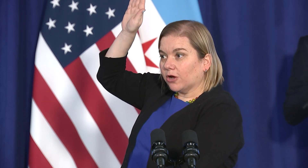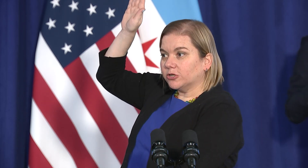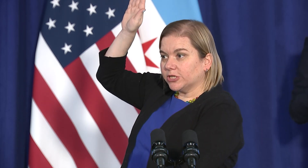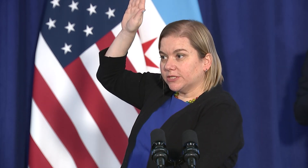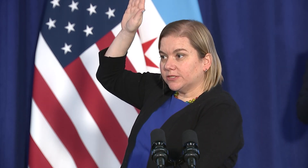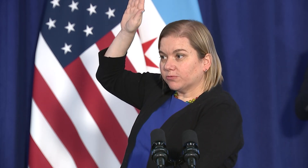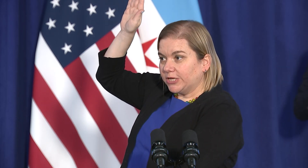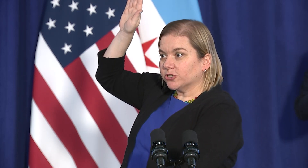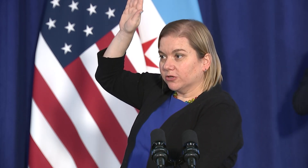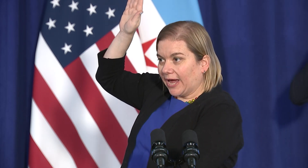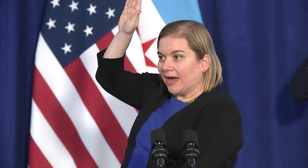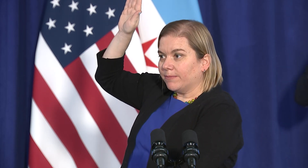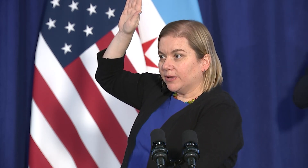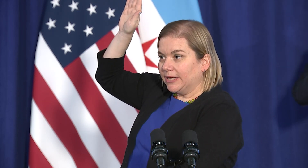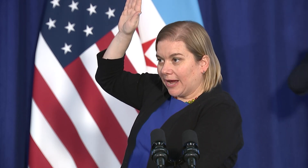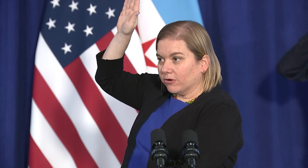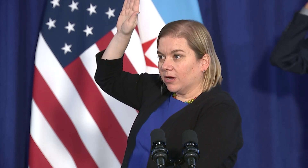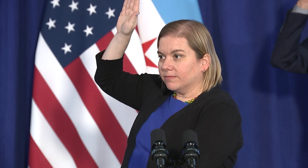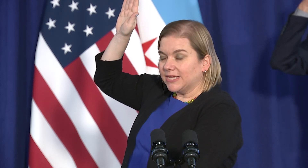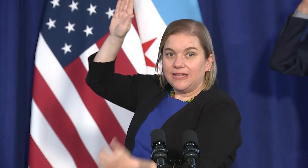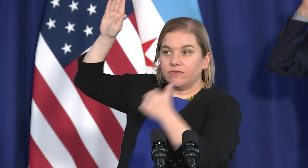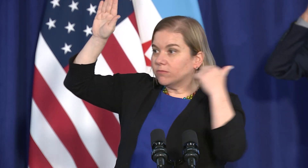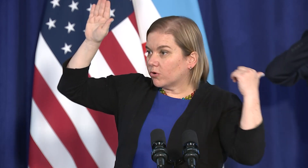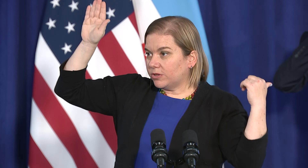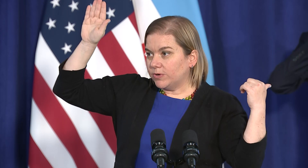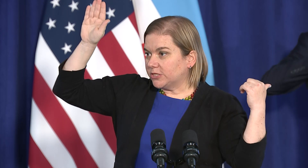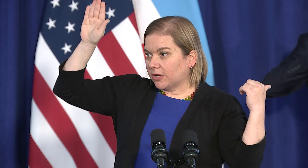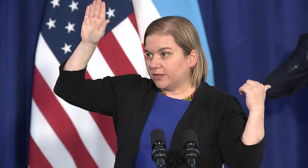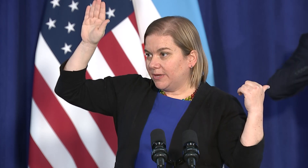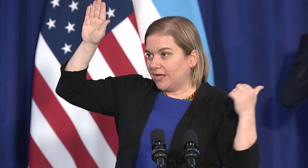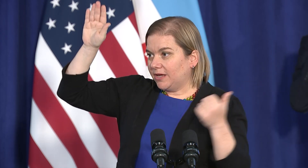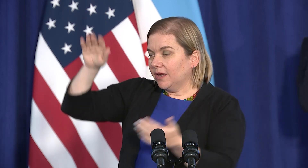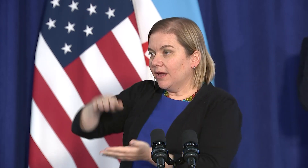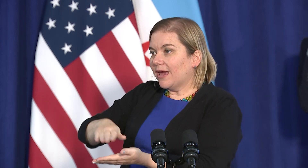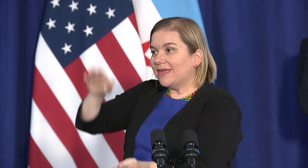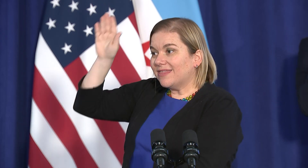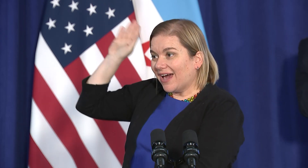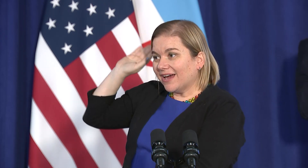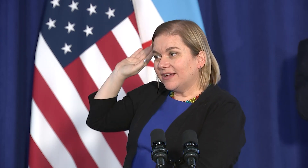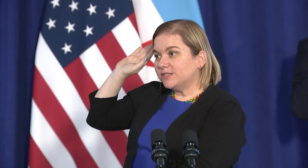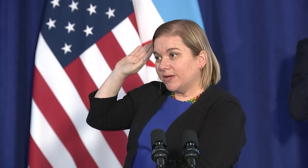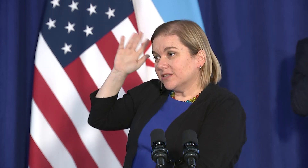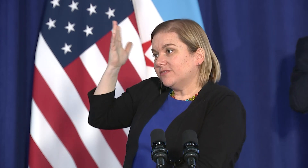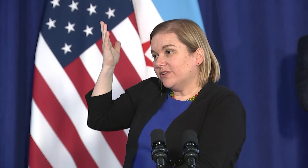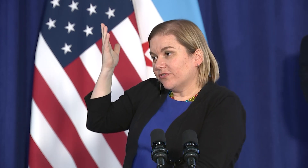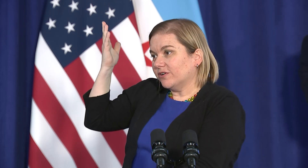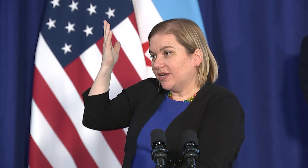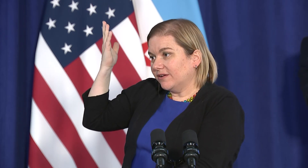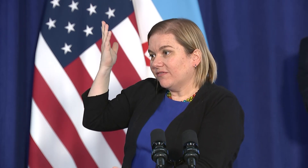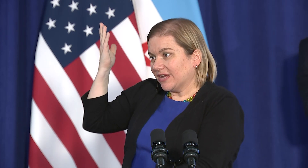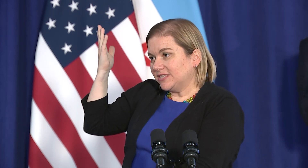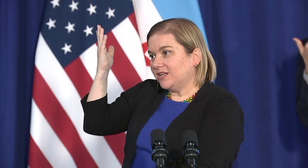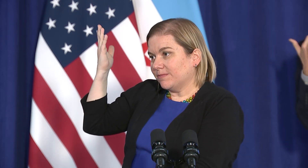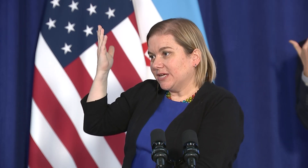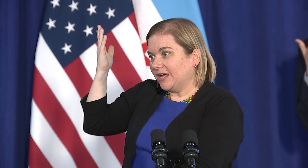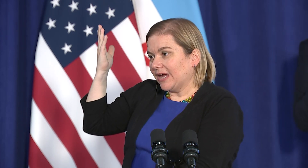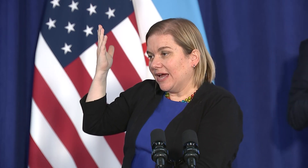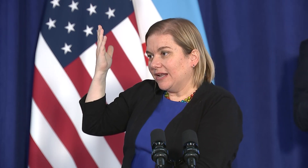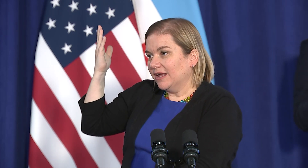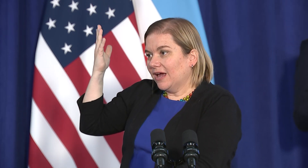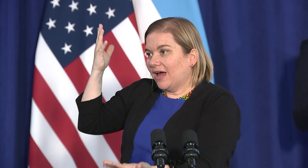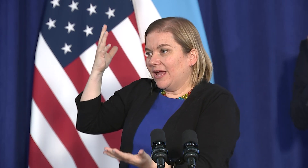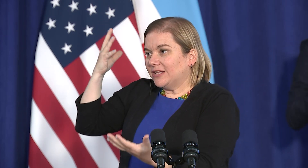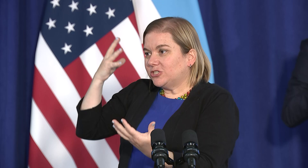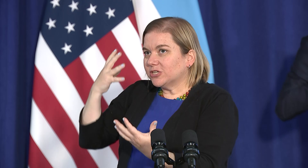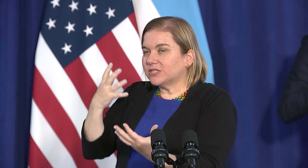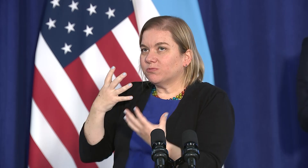the largest racial gap in outcomes, even more than we saw at the beginning. And that is because of differing vaccine uptake.